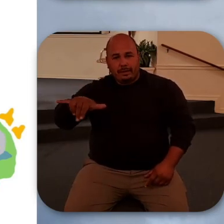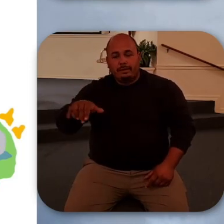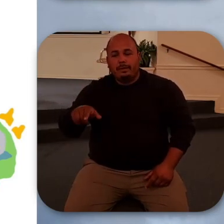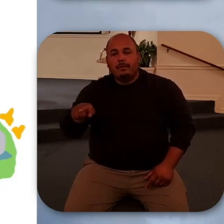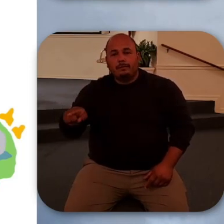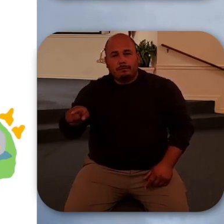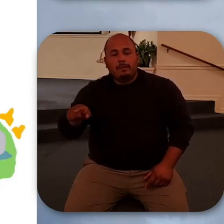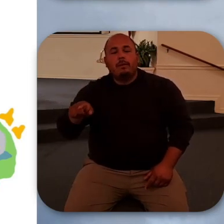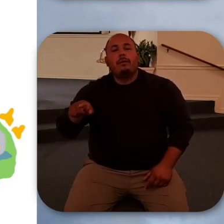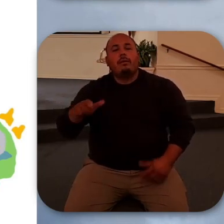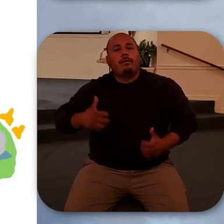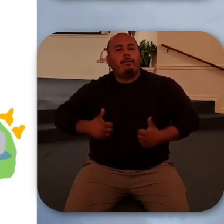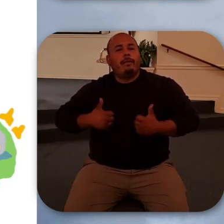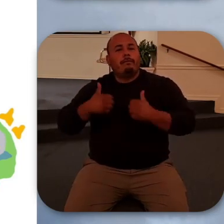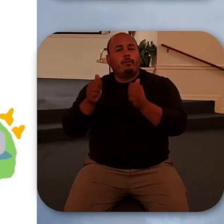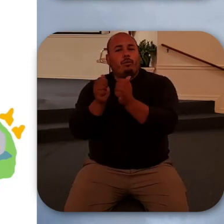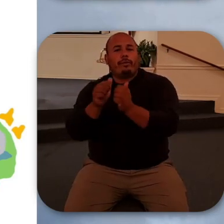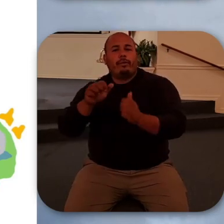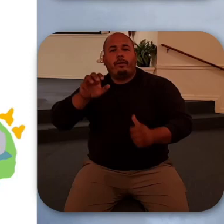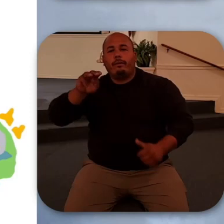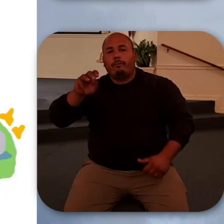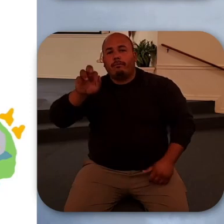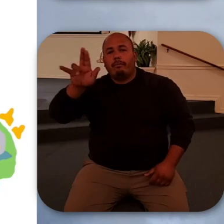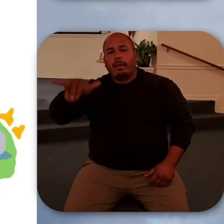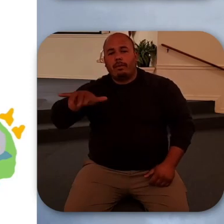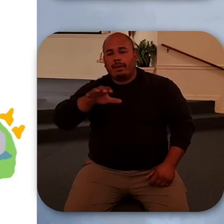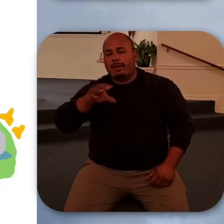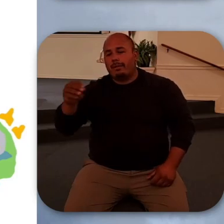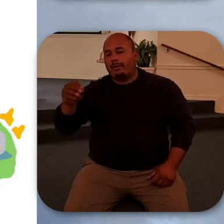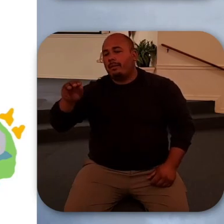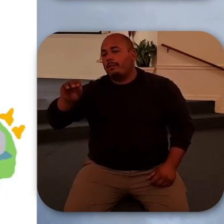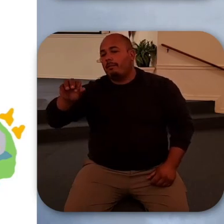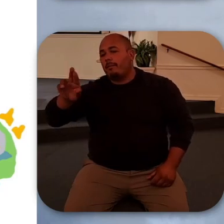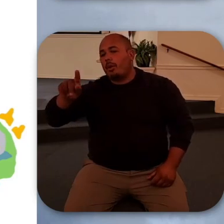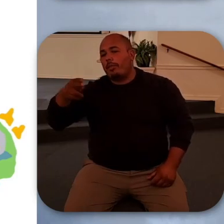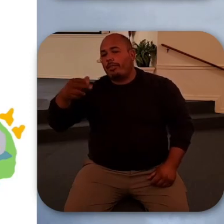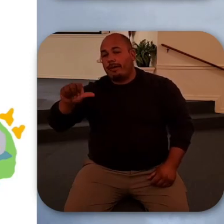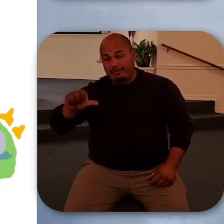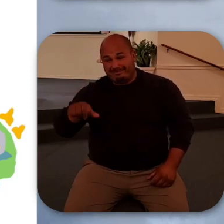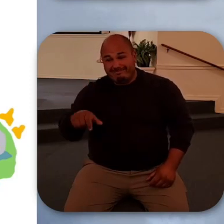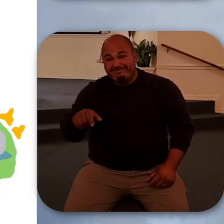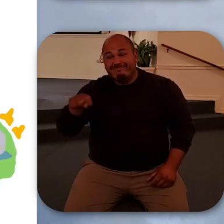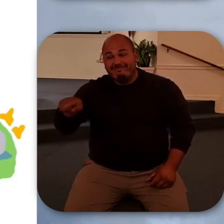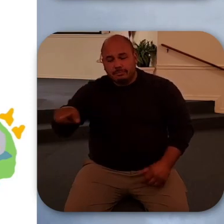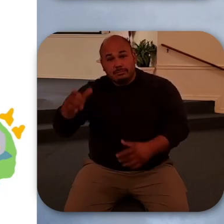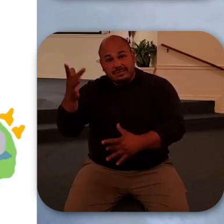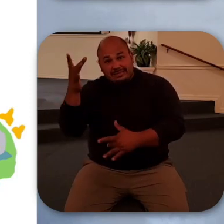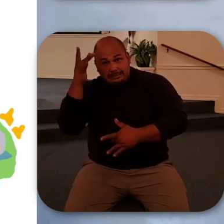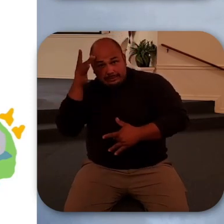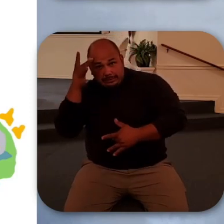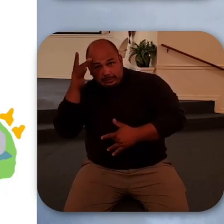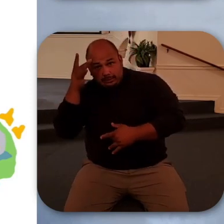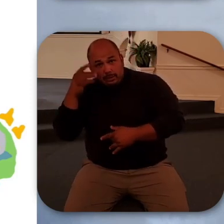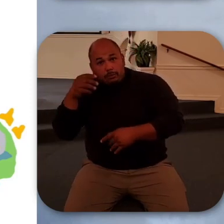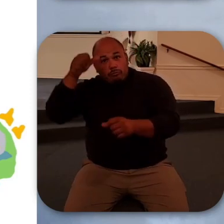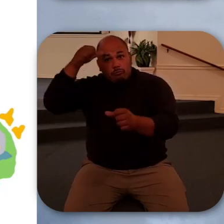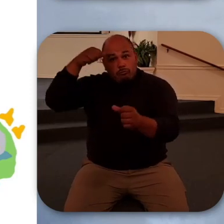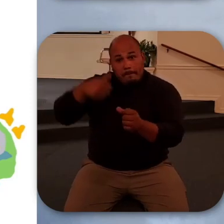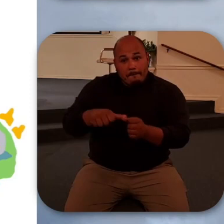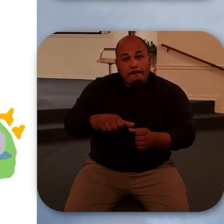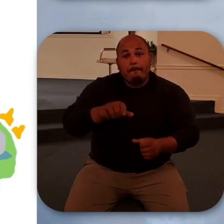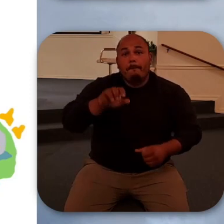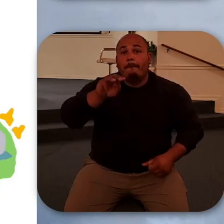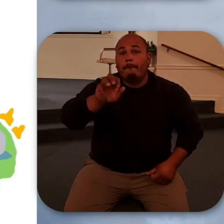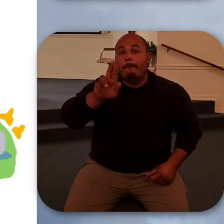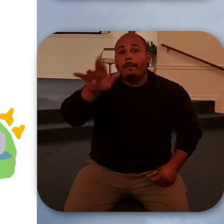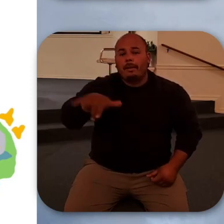and her sister Martha. This Mary, whose brother Lazarus now lay sick, was the same one who poured perfume on the Lord and wiped